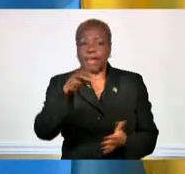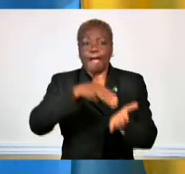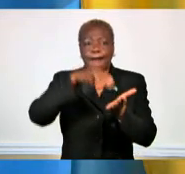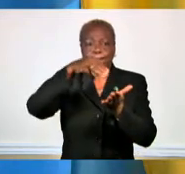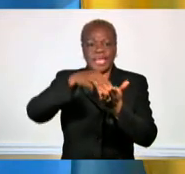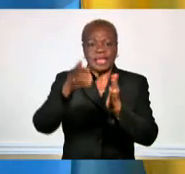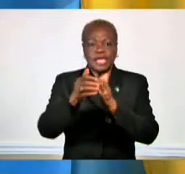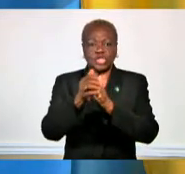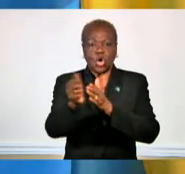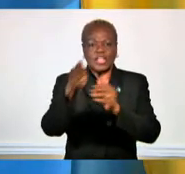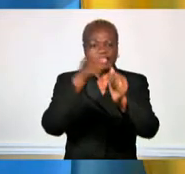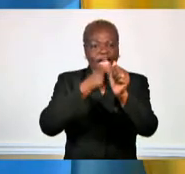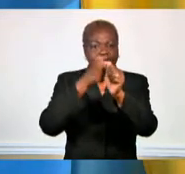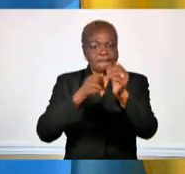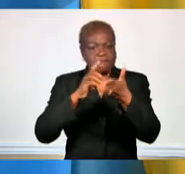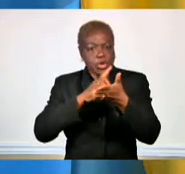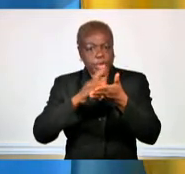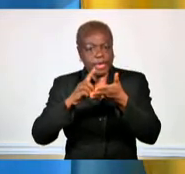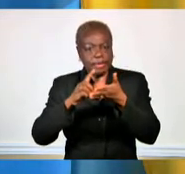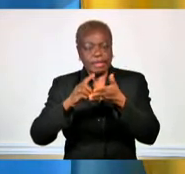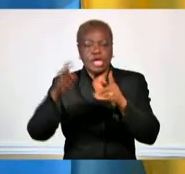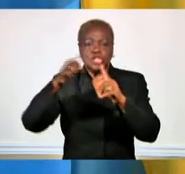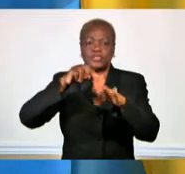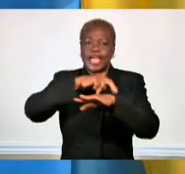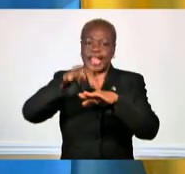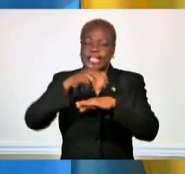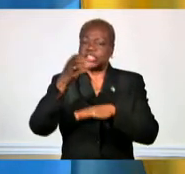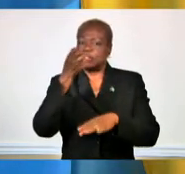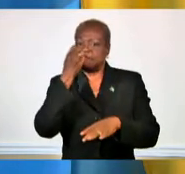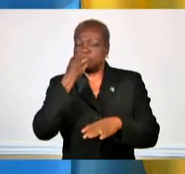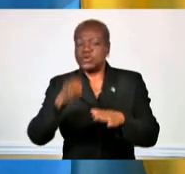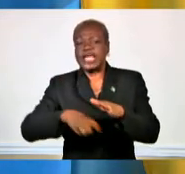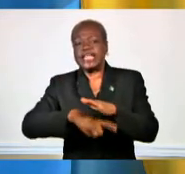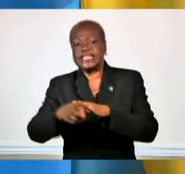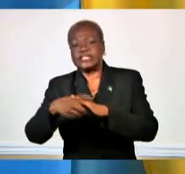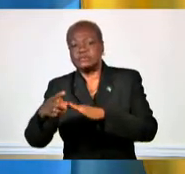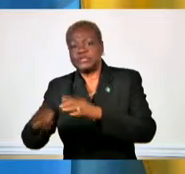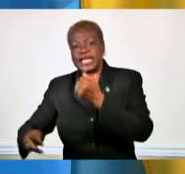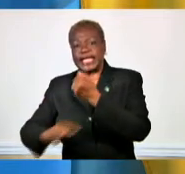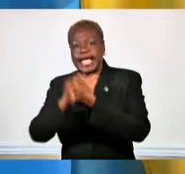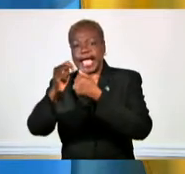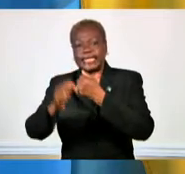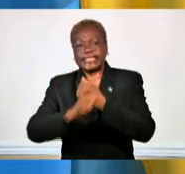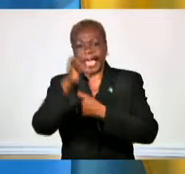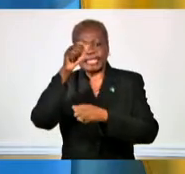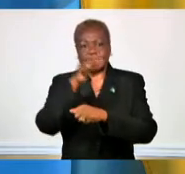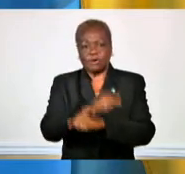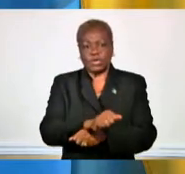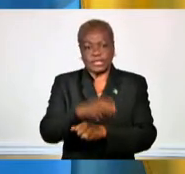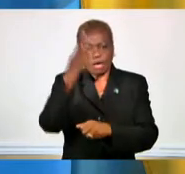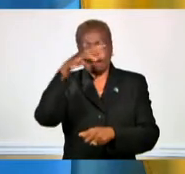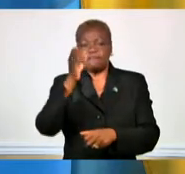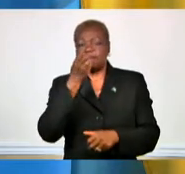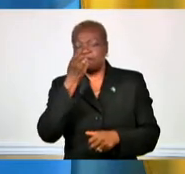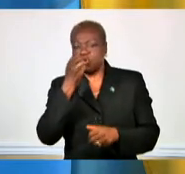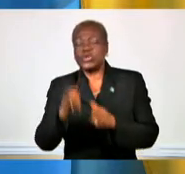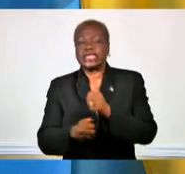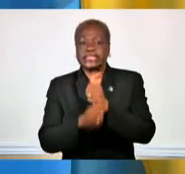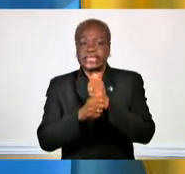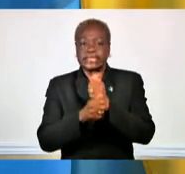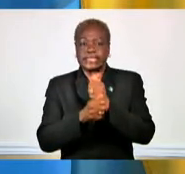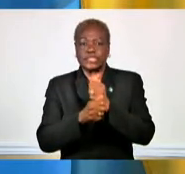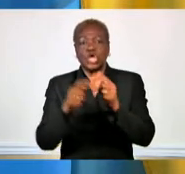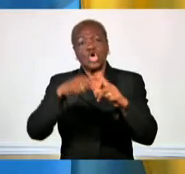$1 million per week to the National Food Distribution Task Force for food assistance